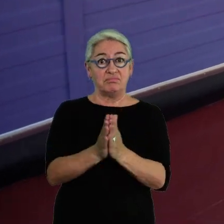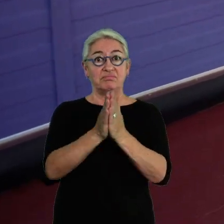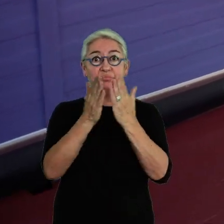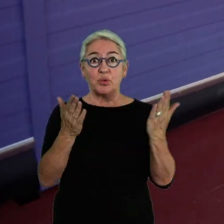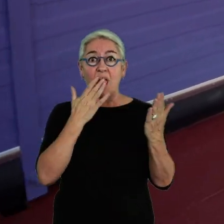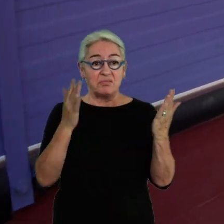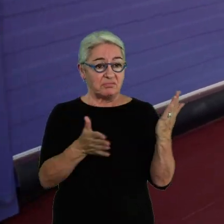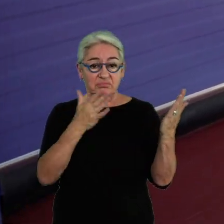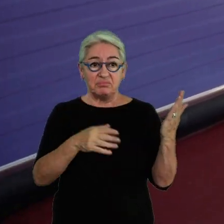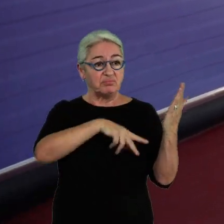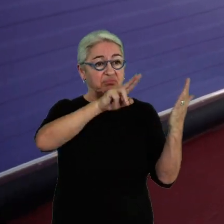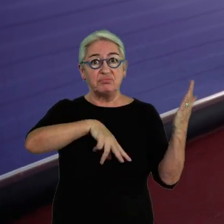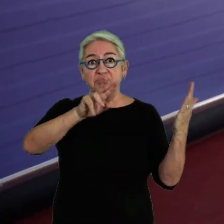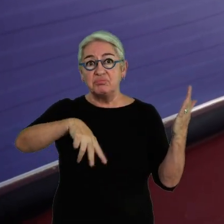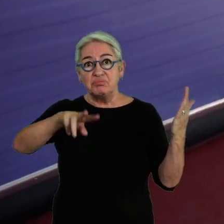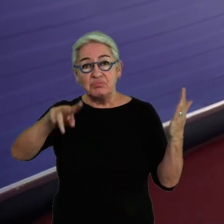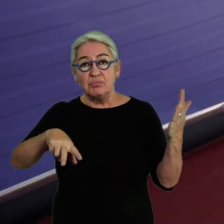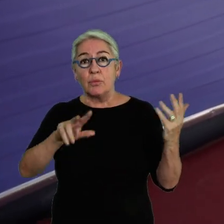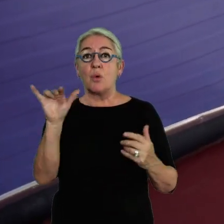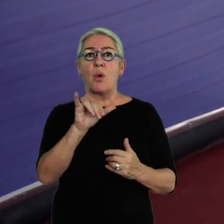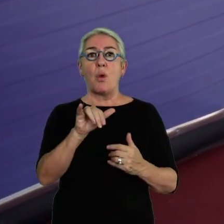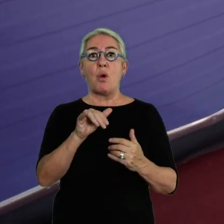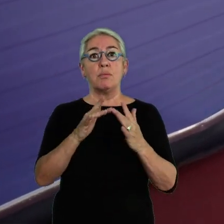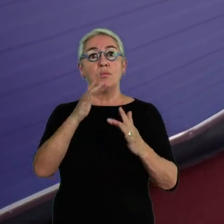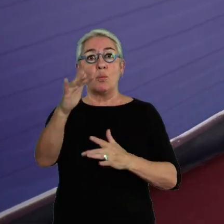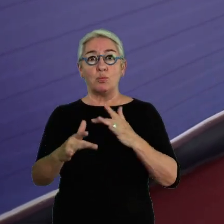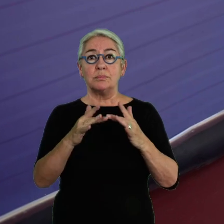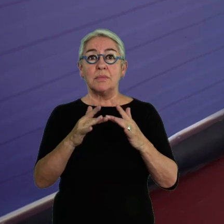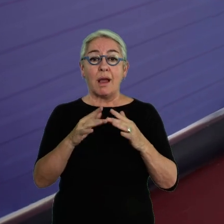Ausline interpreters, audio description, and more.